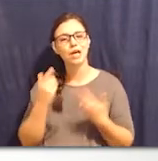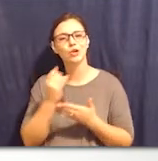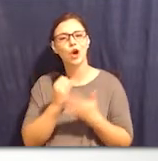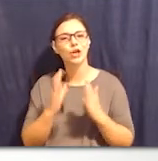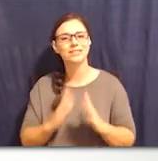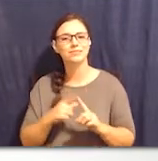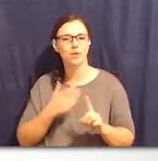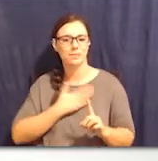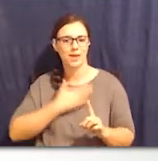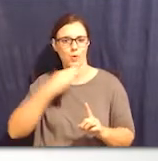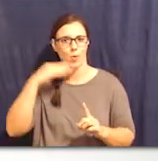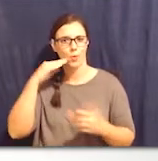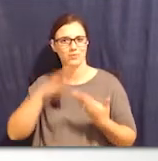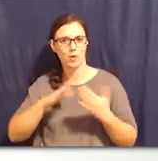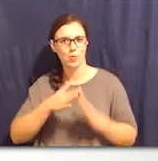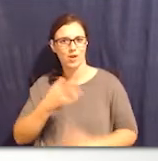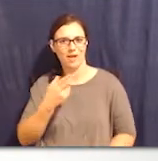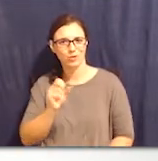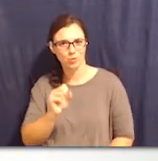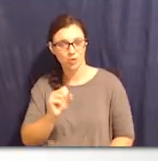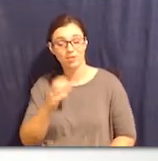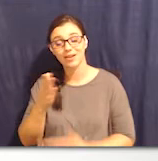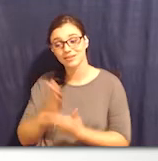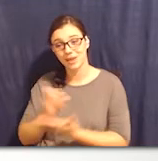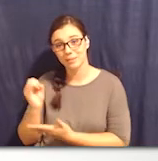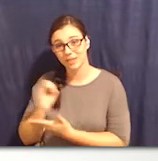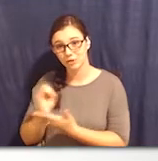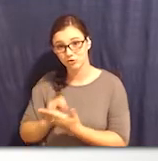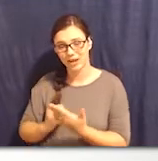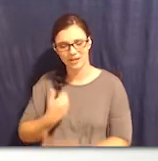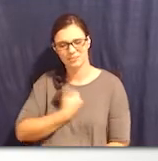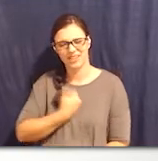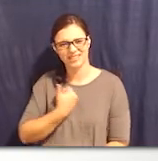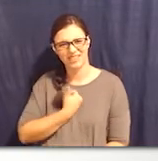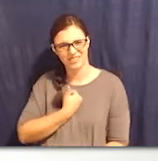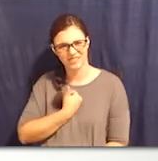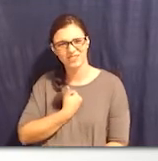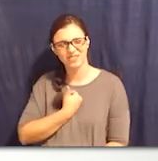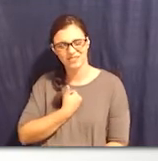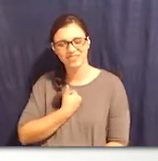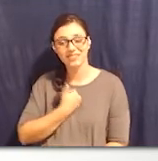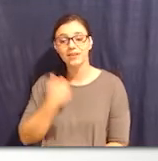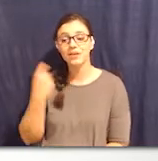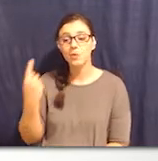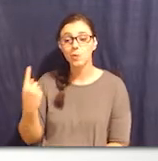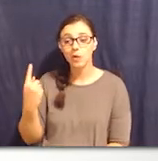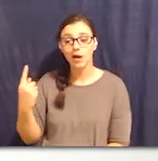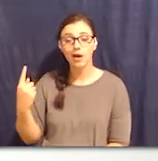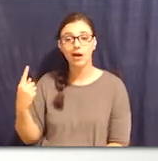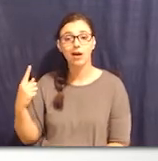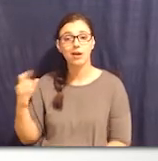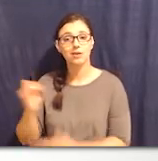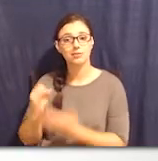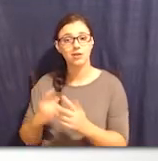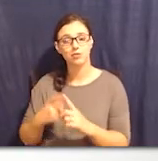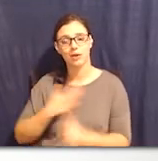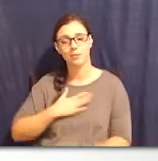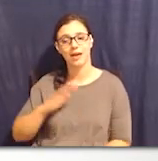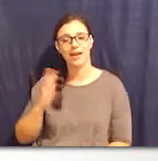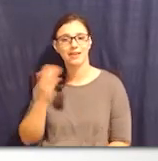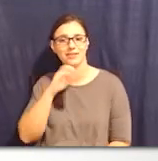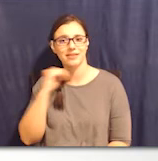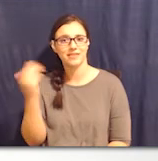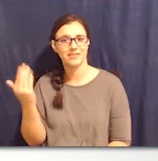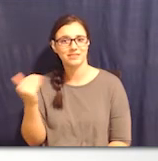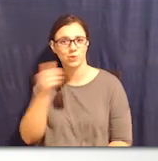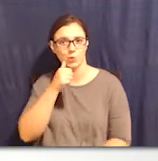Most of the books were illustrated by young artists from my hometown high school, and some I illustrated myself, and one